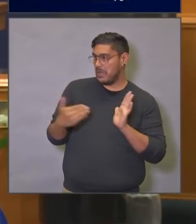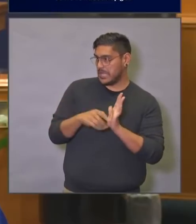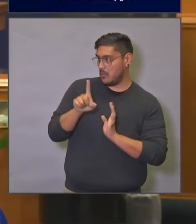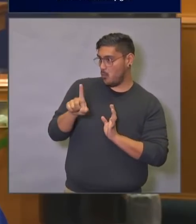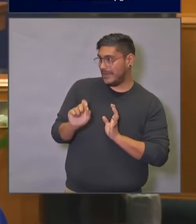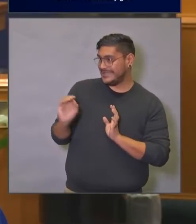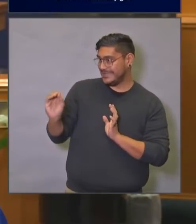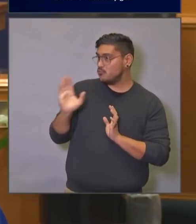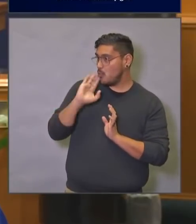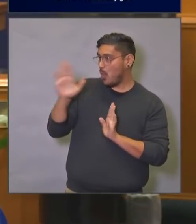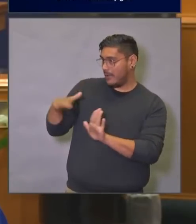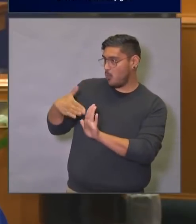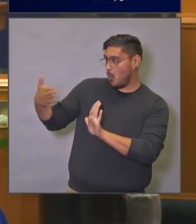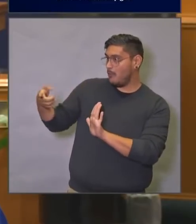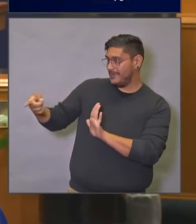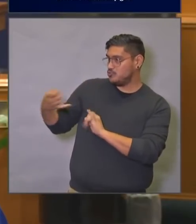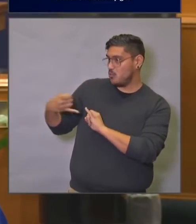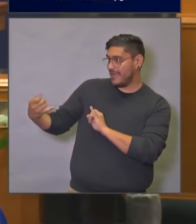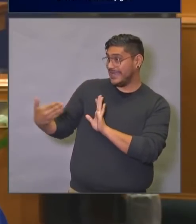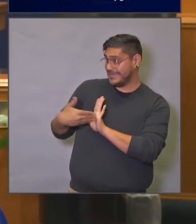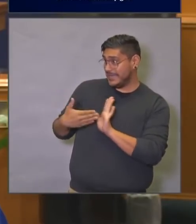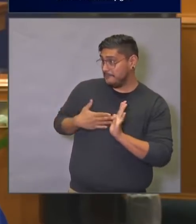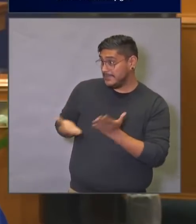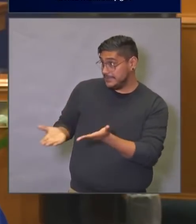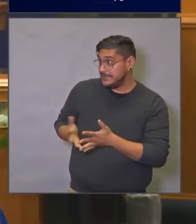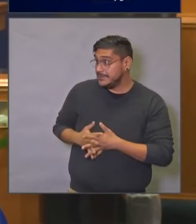your line again, Claudia.